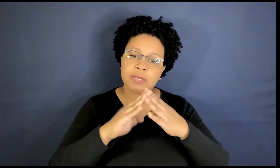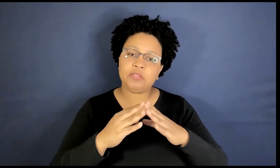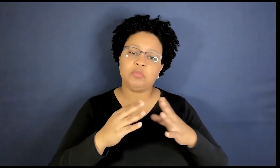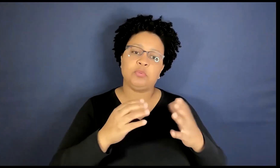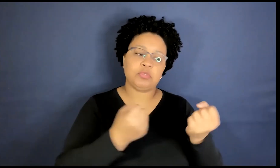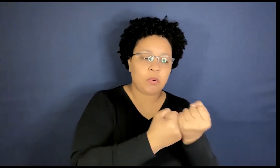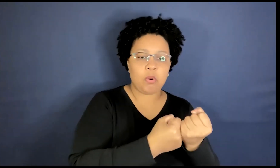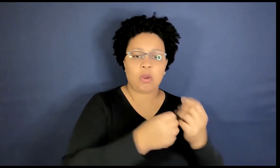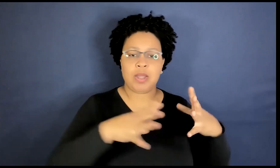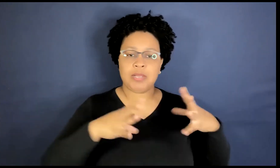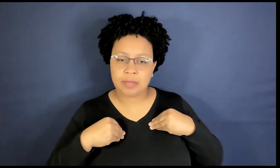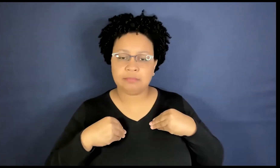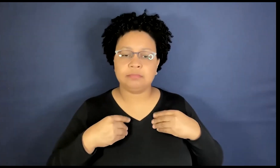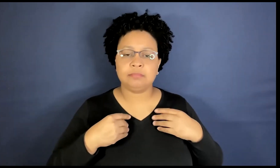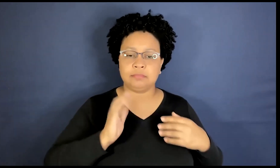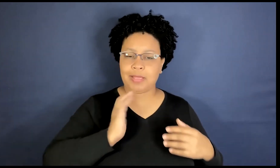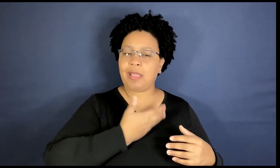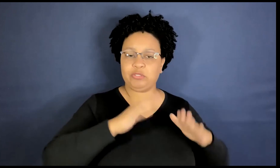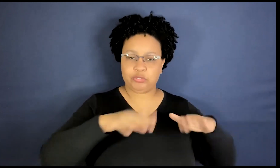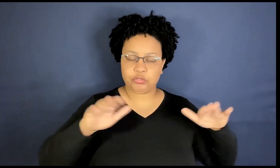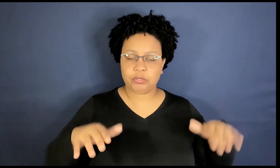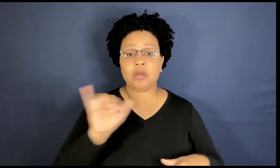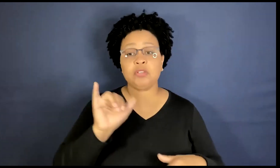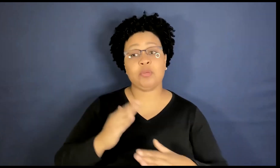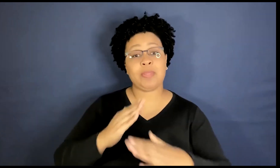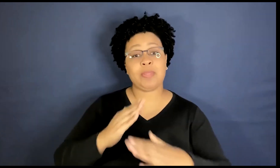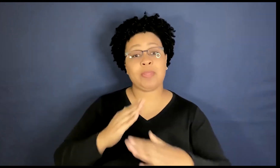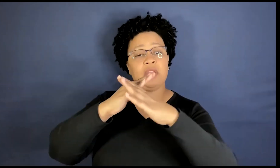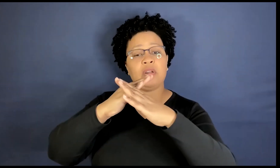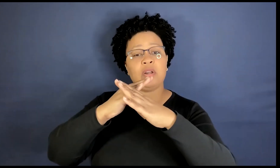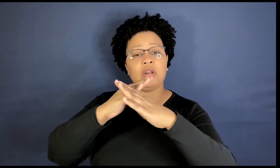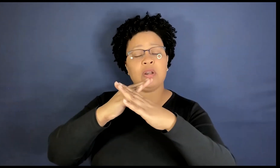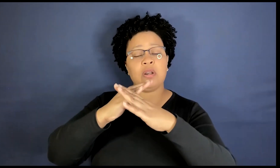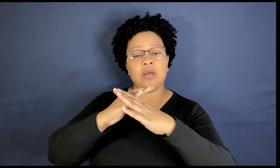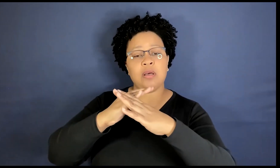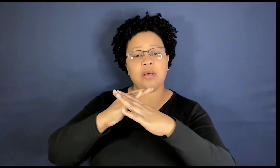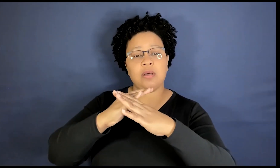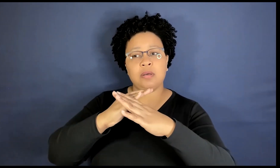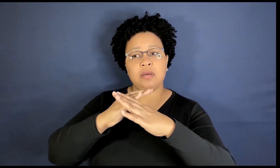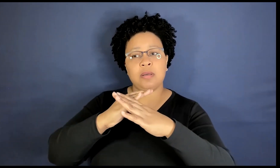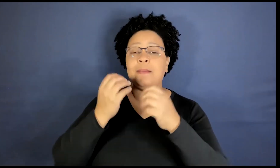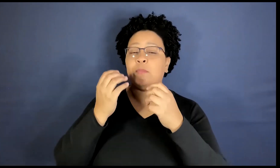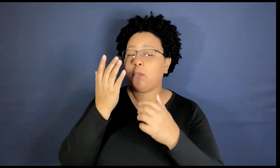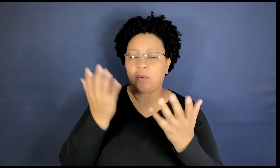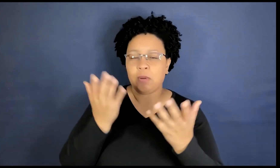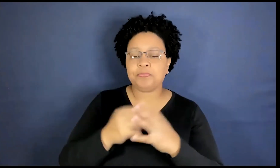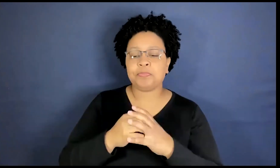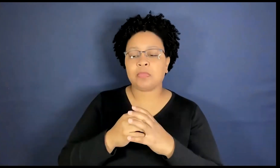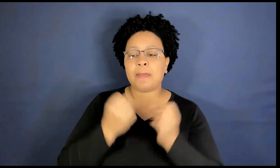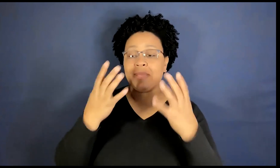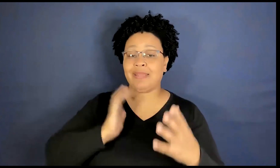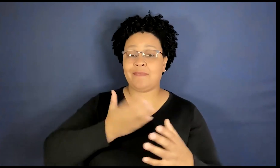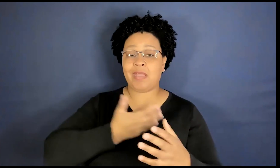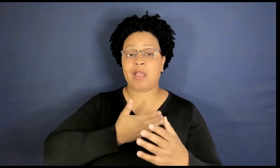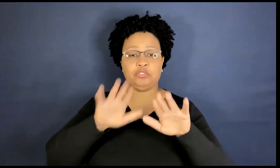children. But then also there's, the barrier of, the fact that, many of our children aren't